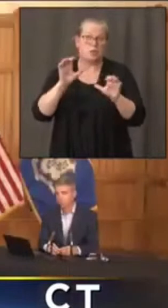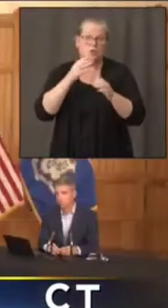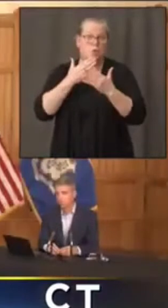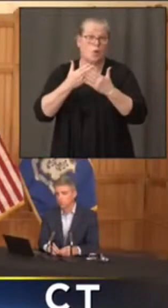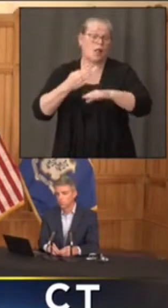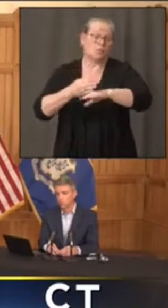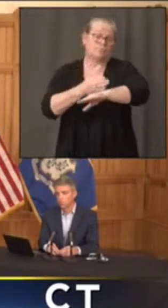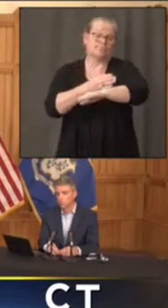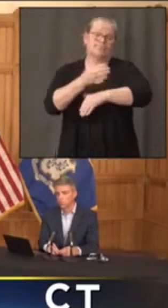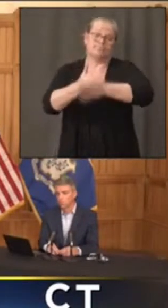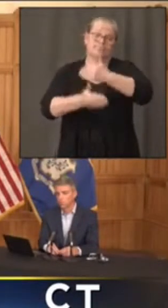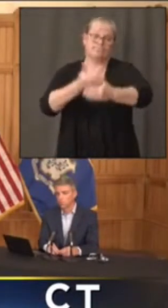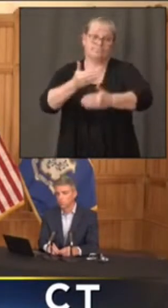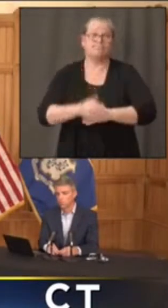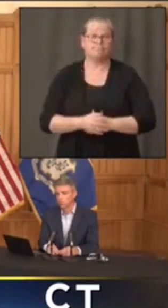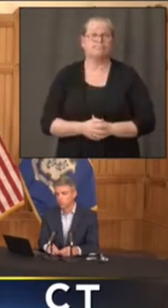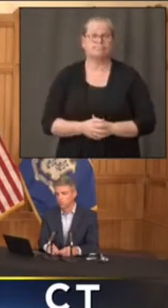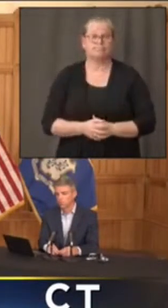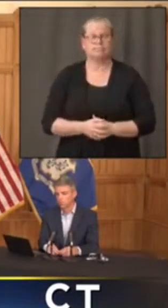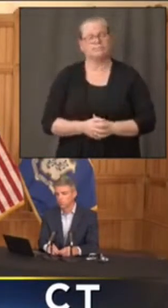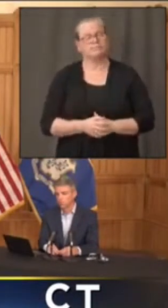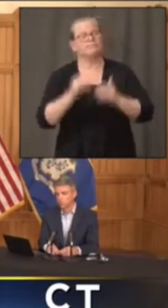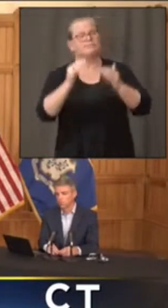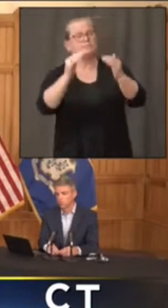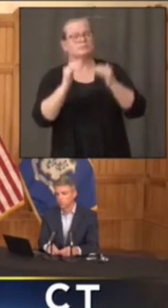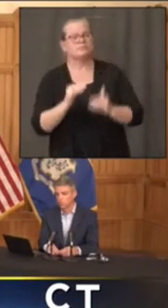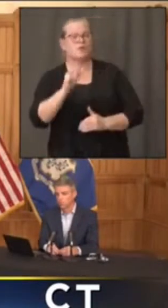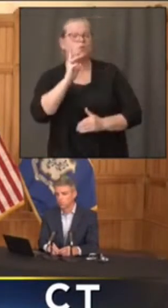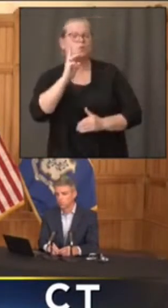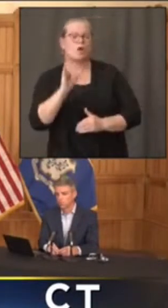the Waterbury Republican American